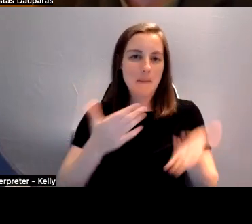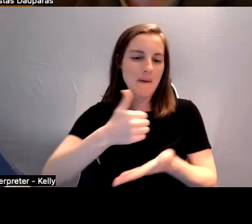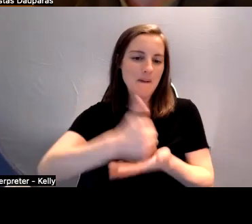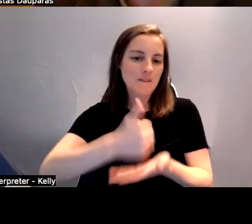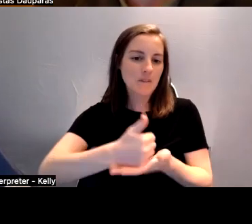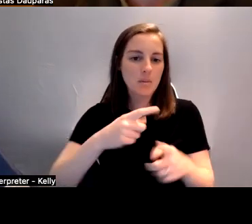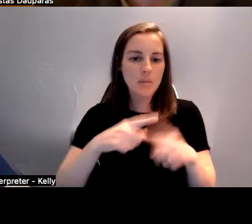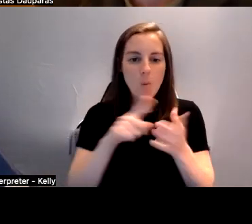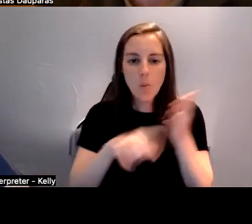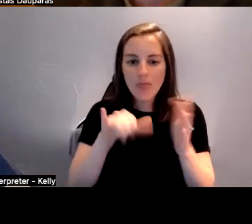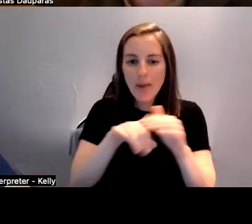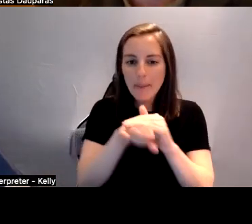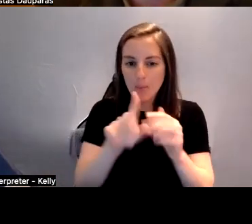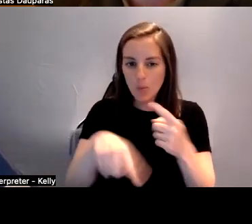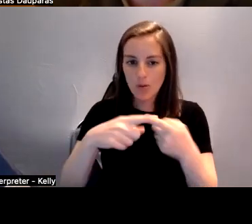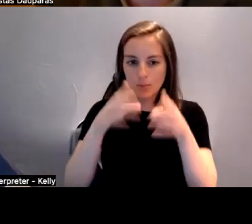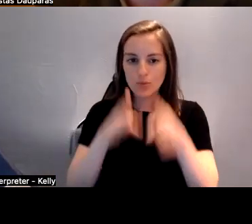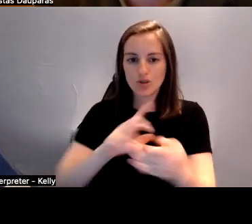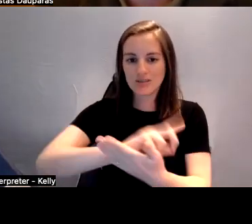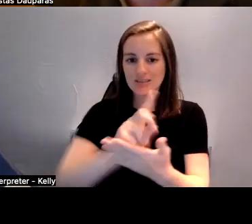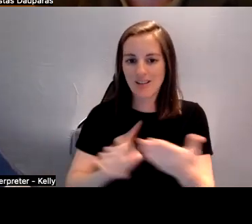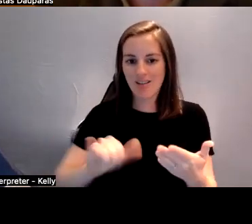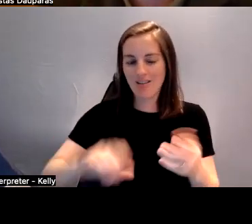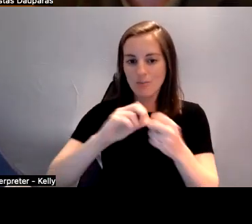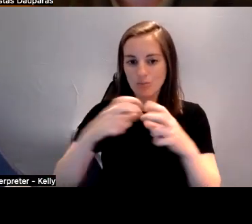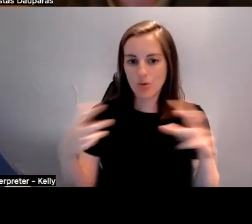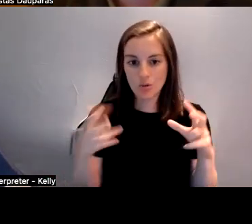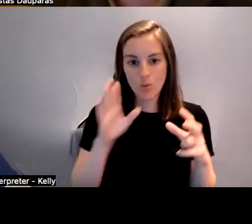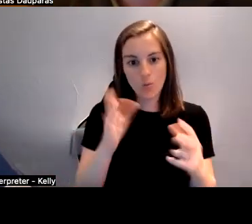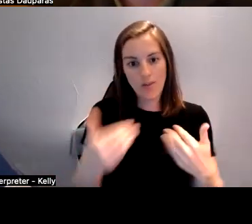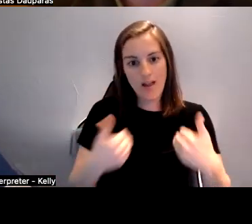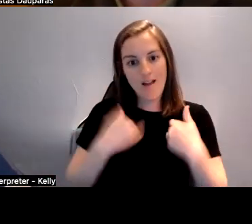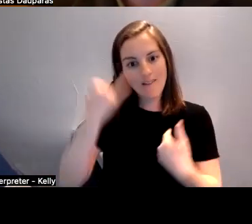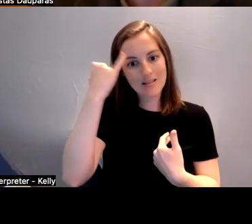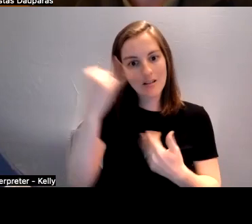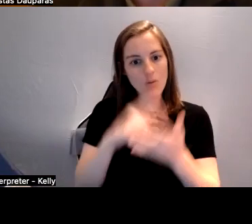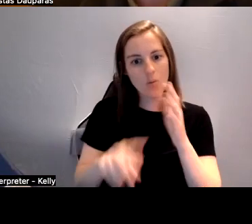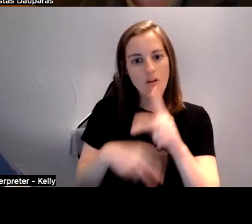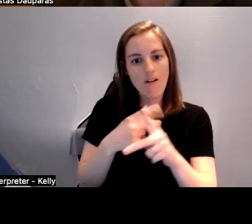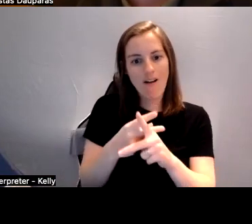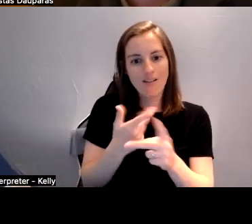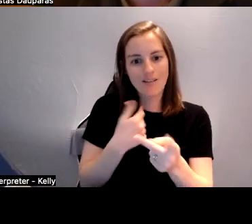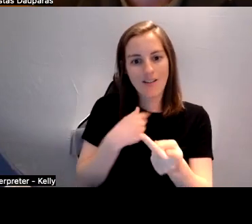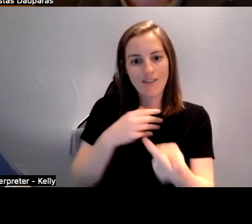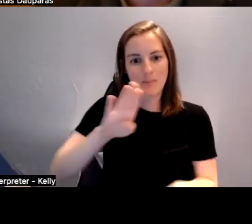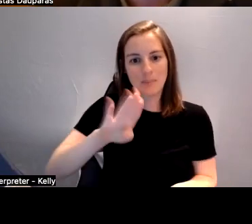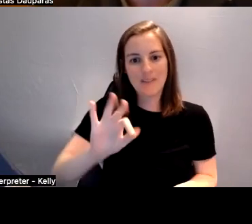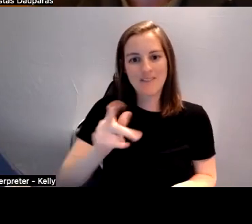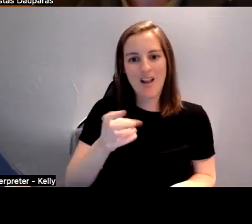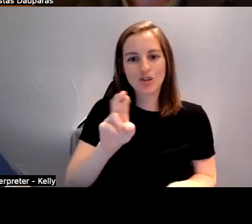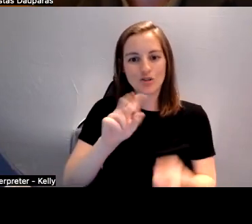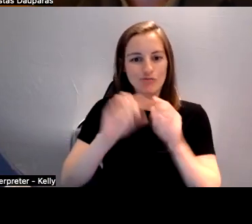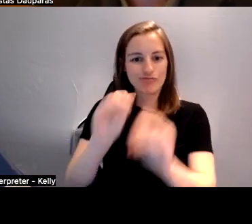input when someone is designing protein? Would they have an idea what sort of B factor to put in? Because most of the time, the model is used on